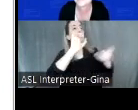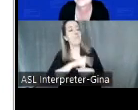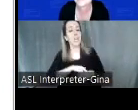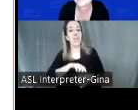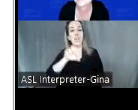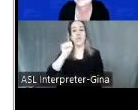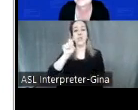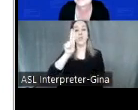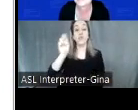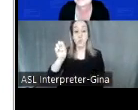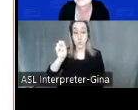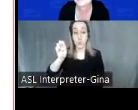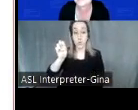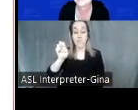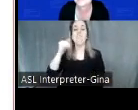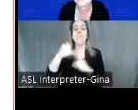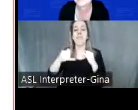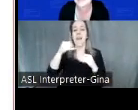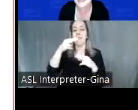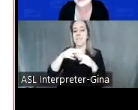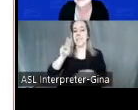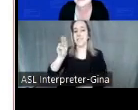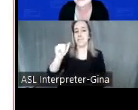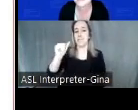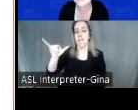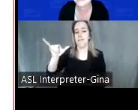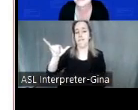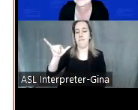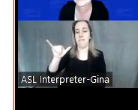Sue, S-U-E, and the last name is M-A-Y.